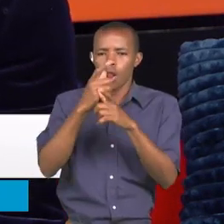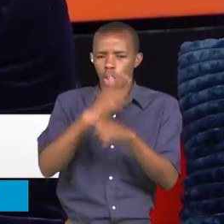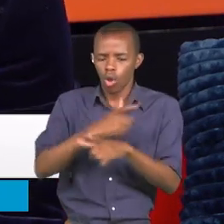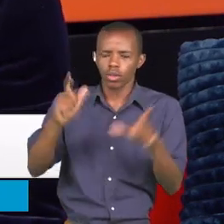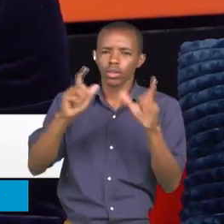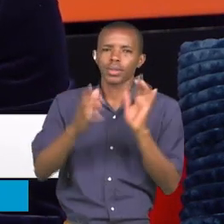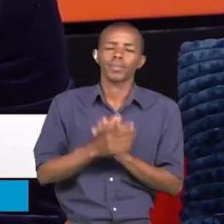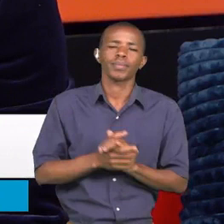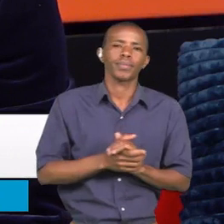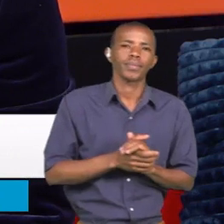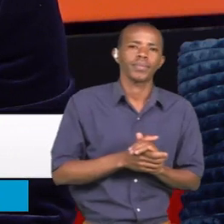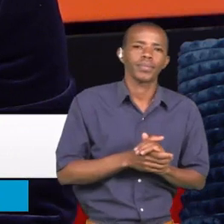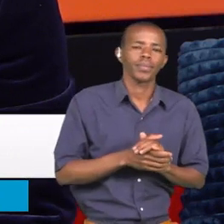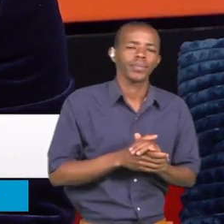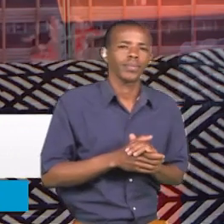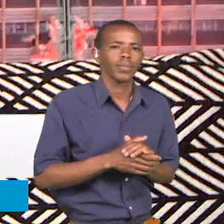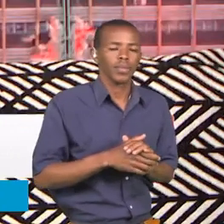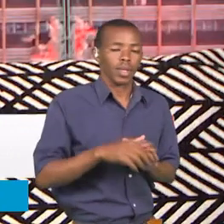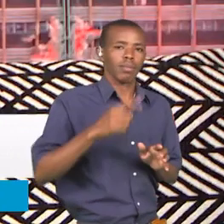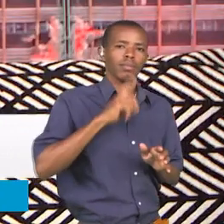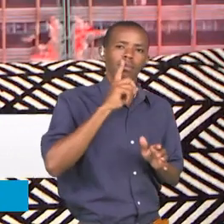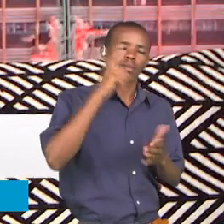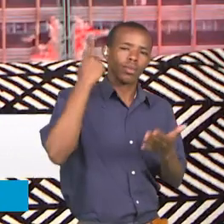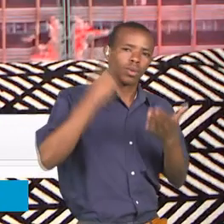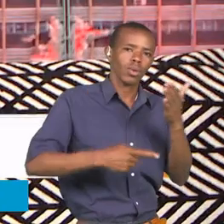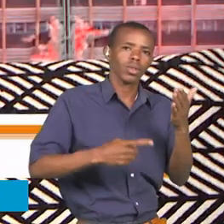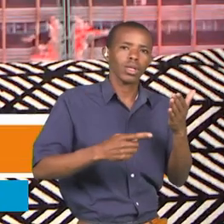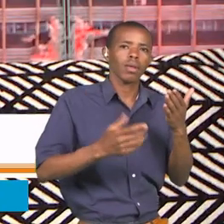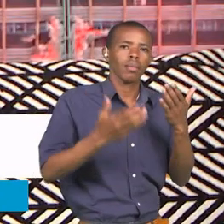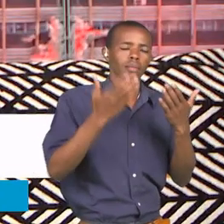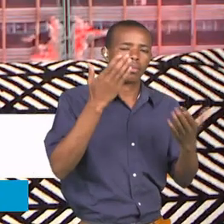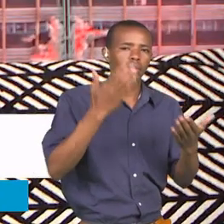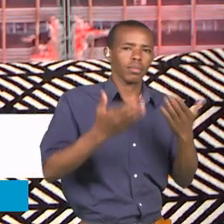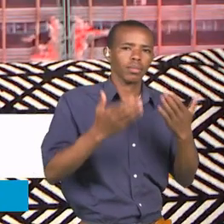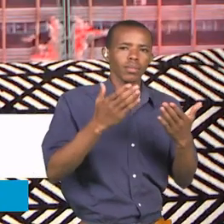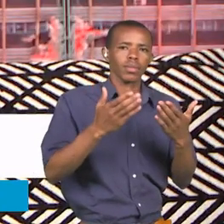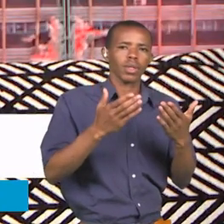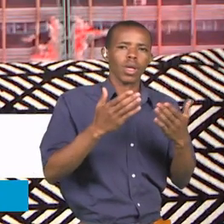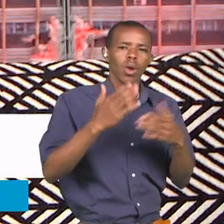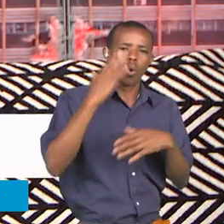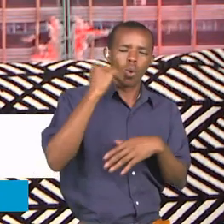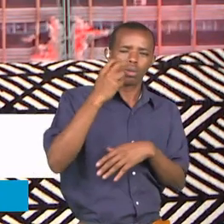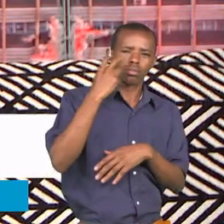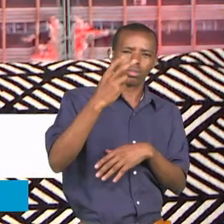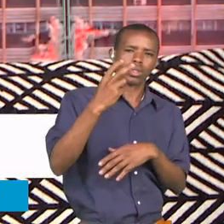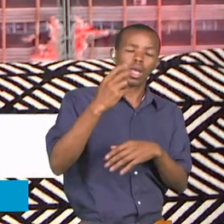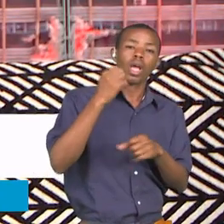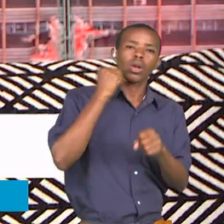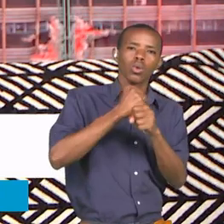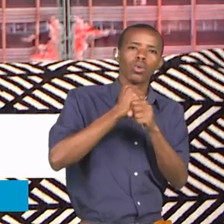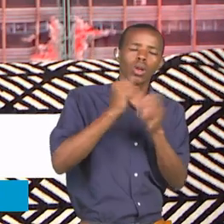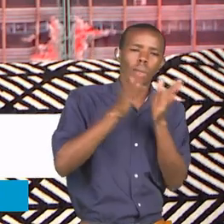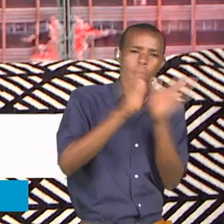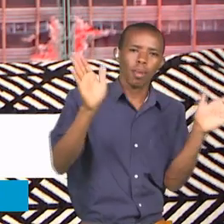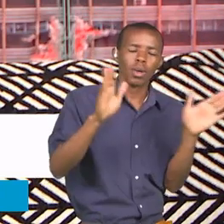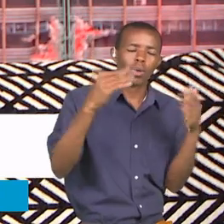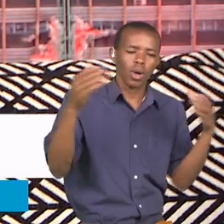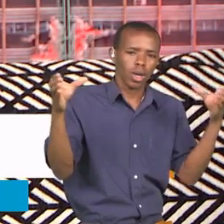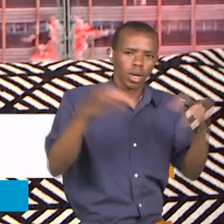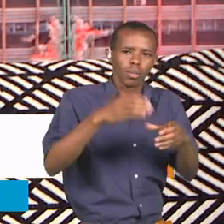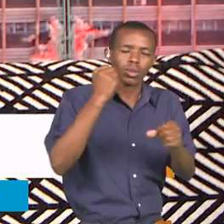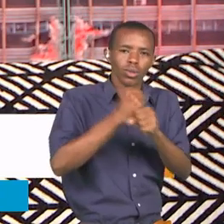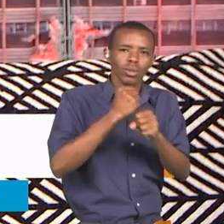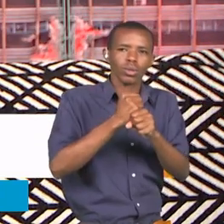now. I would say that perhaps it one should look at what one does in public, because this brand, whatever you